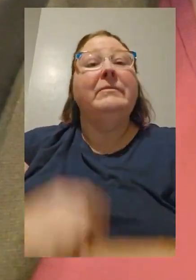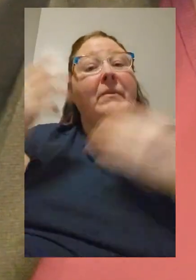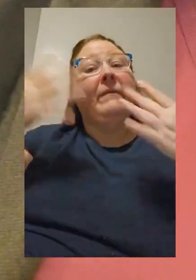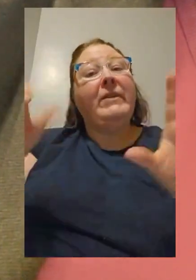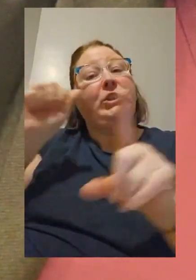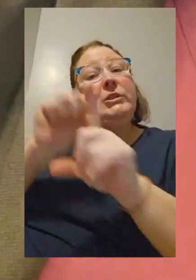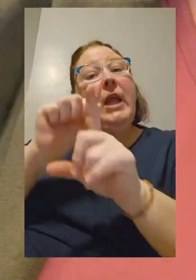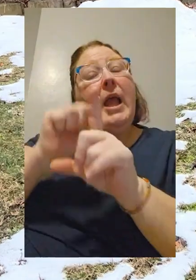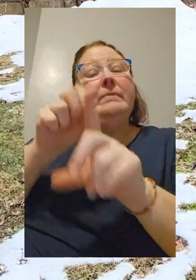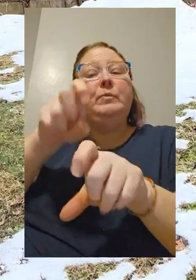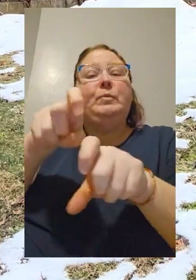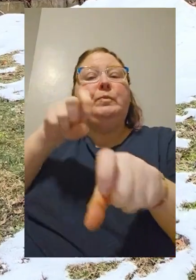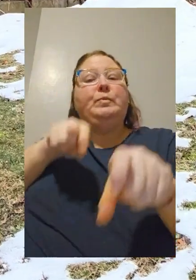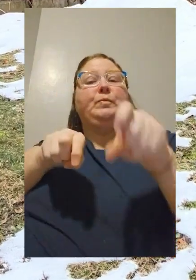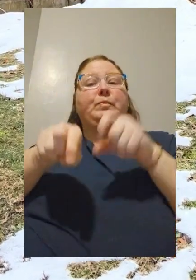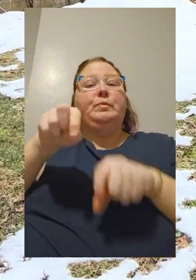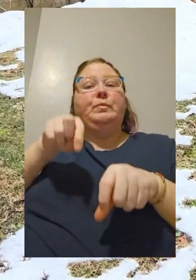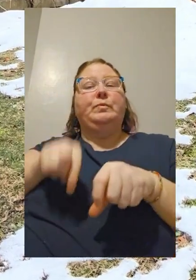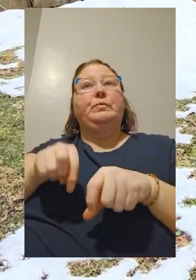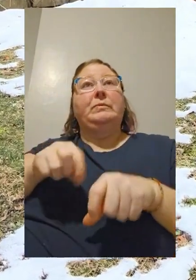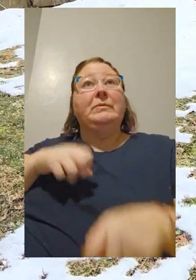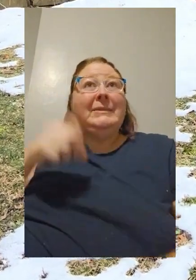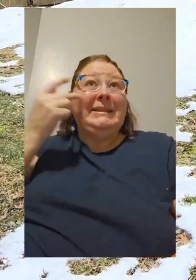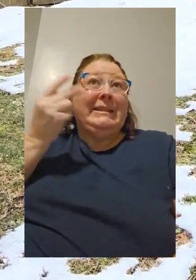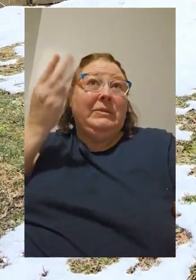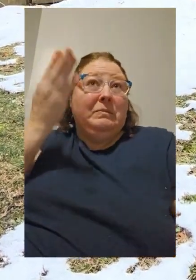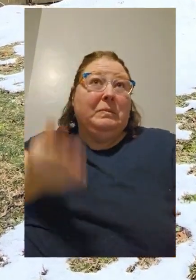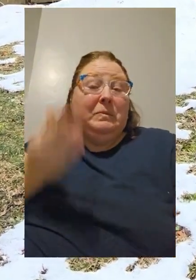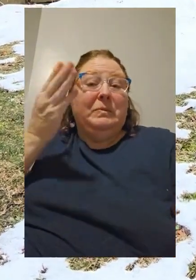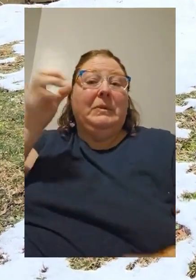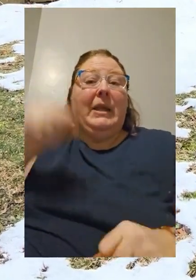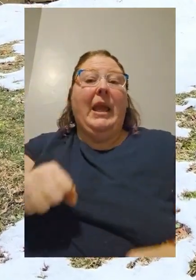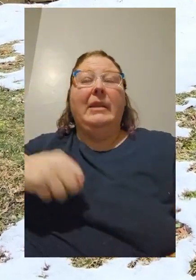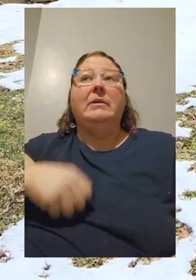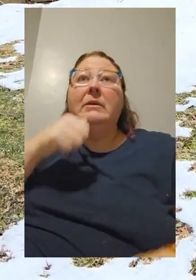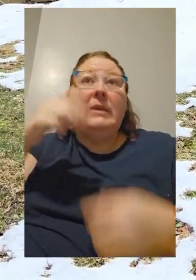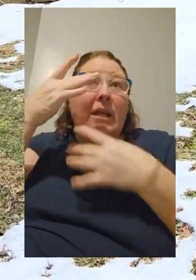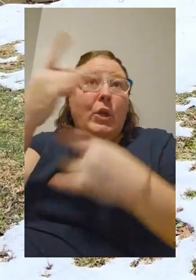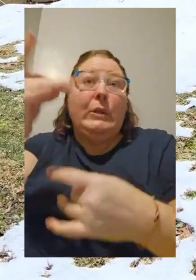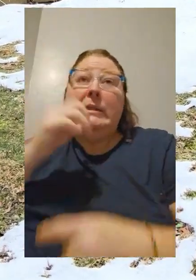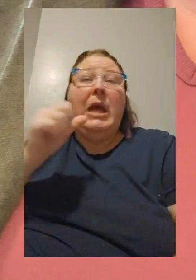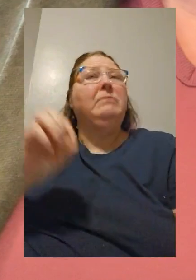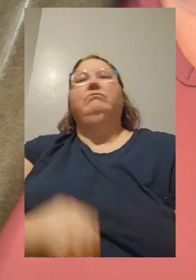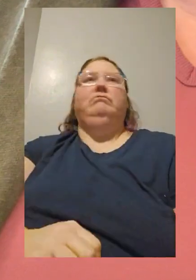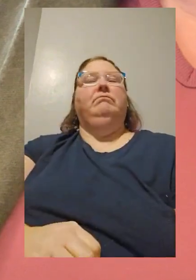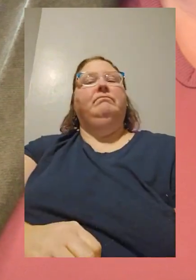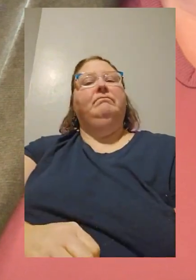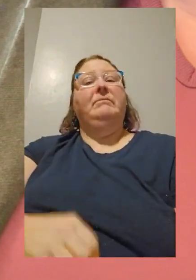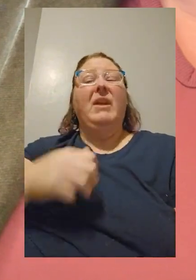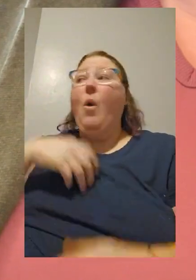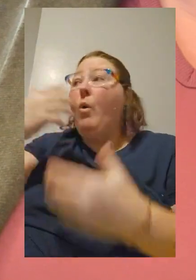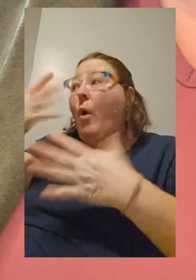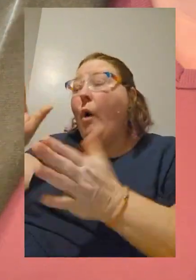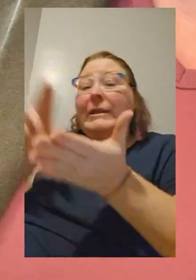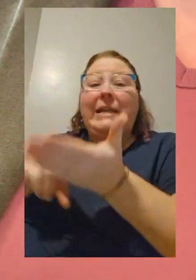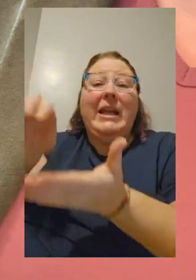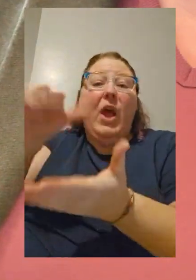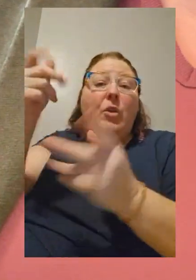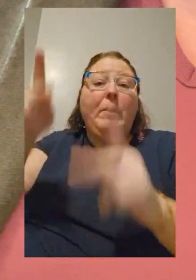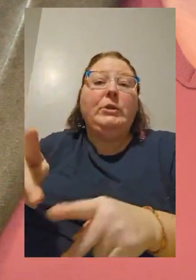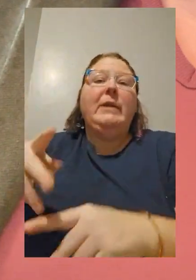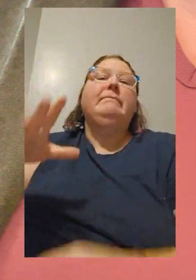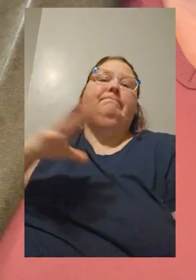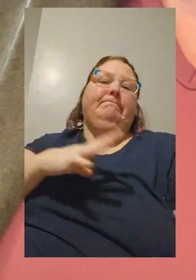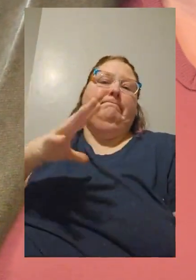that. After you knock, take a few steps back from the door so that people can see you. If someone's not interested in signing, see if they've